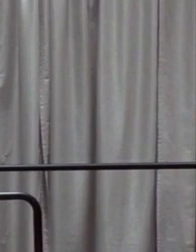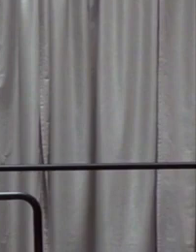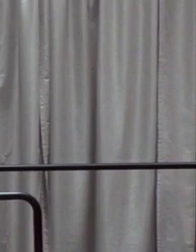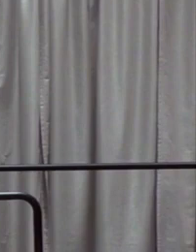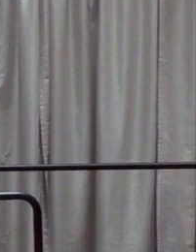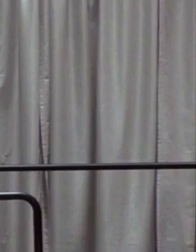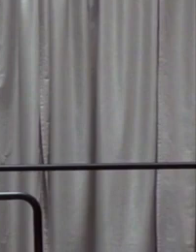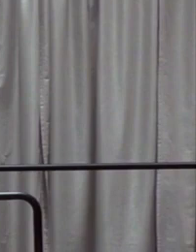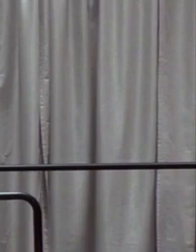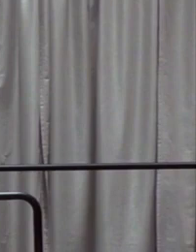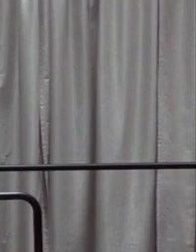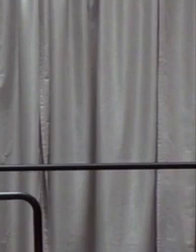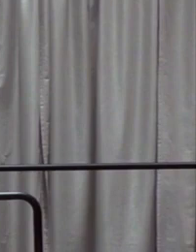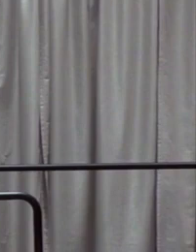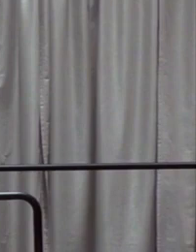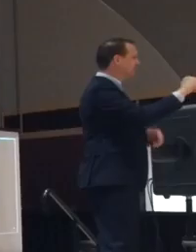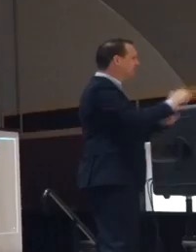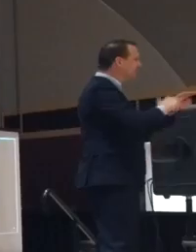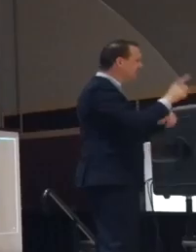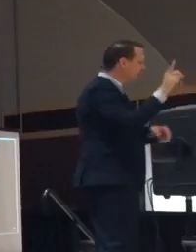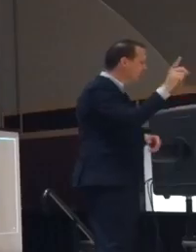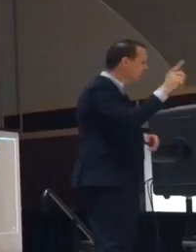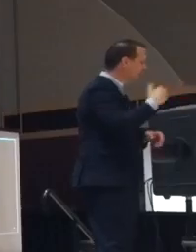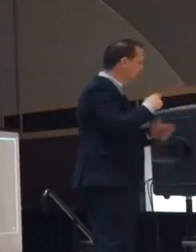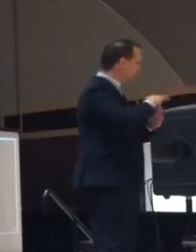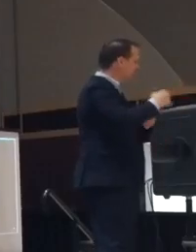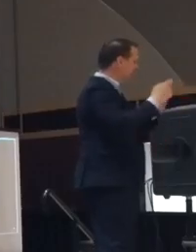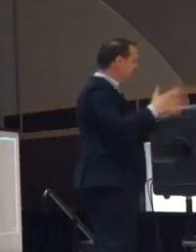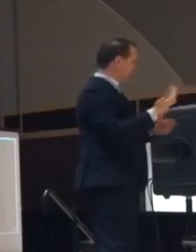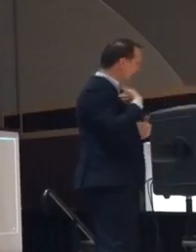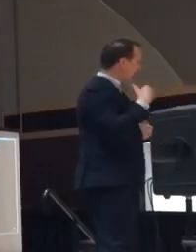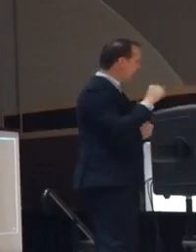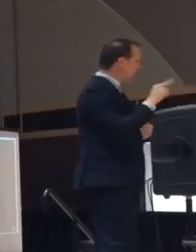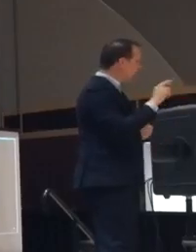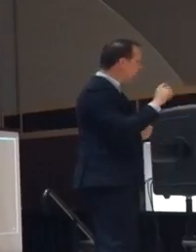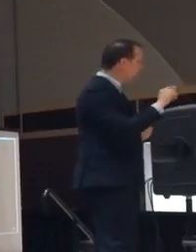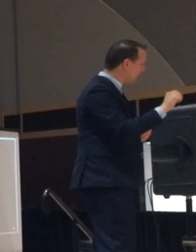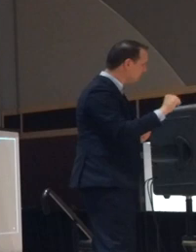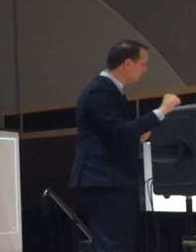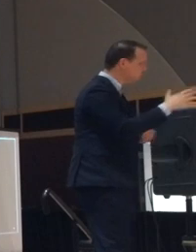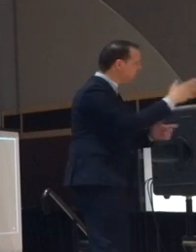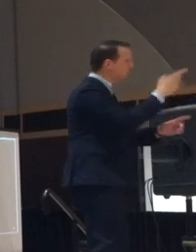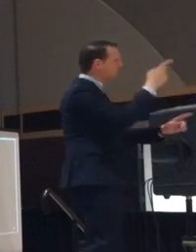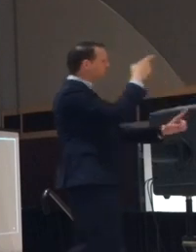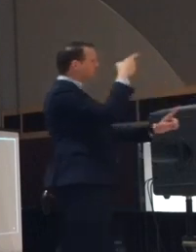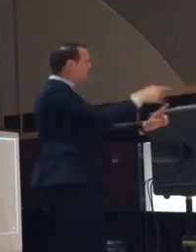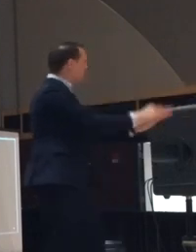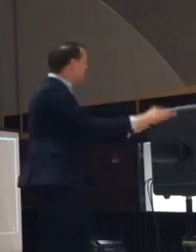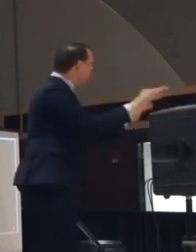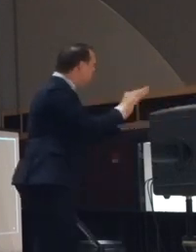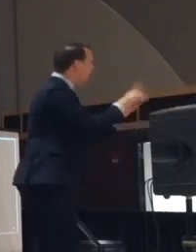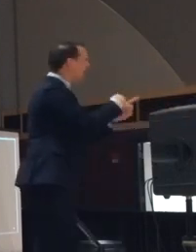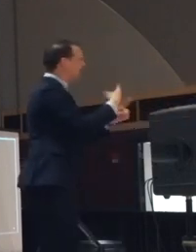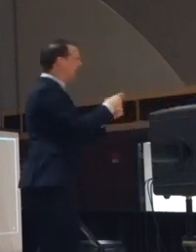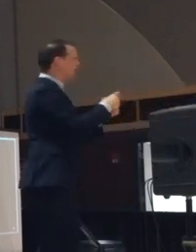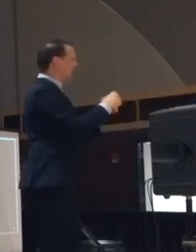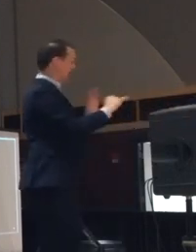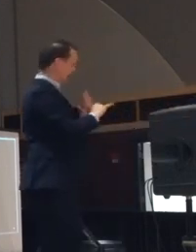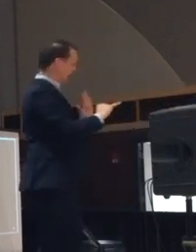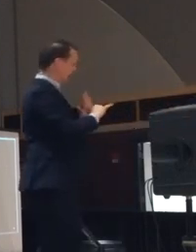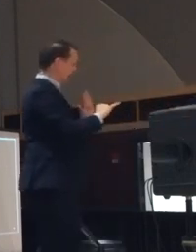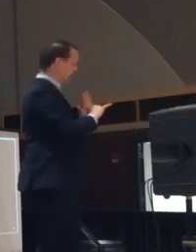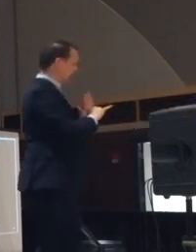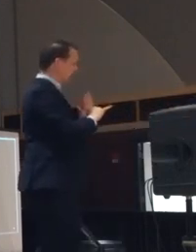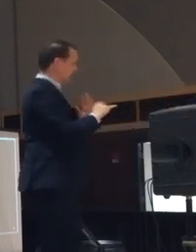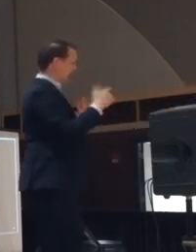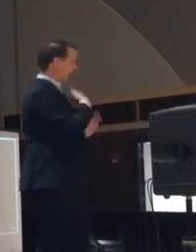launch pad. Project manager. This brings up a really important thing about identity. Would I